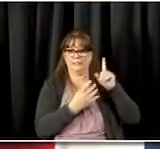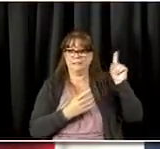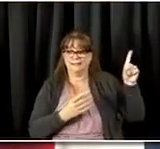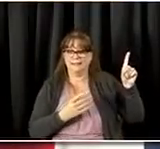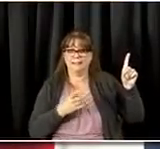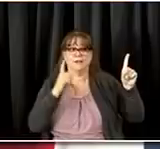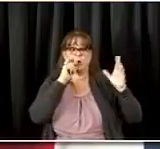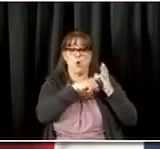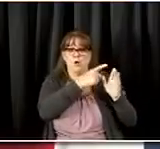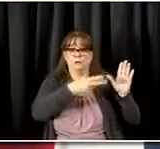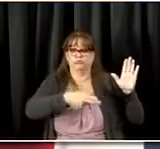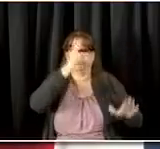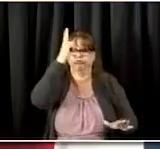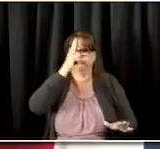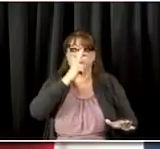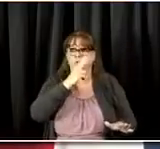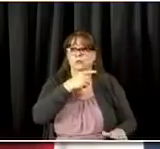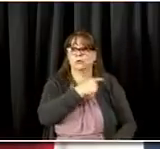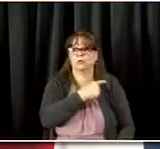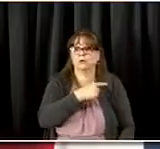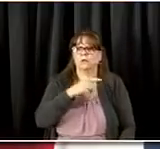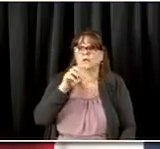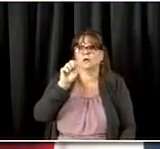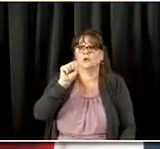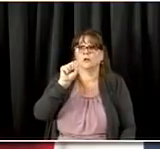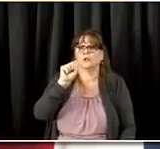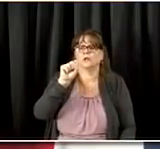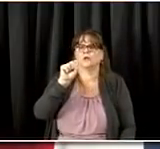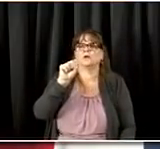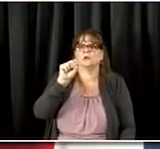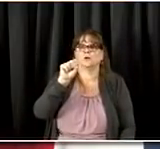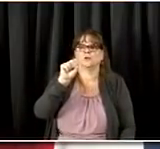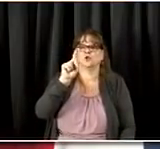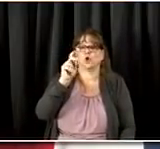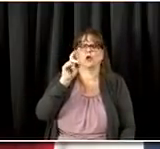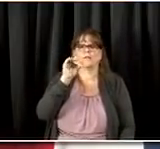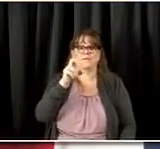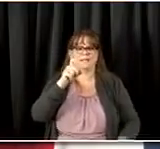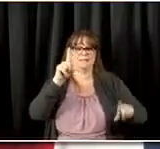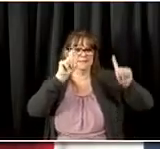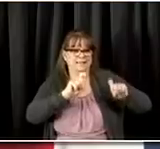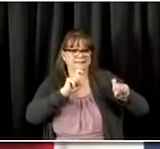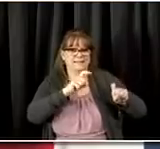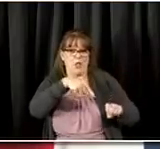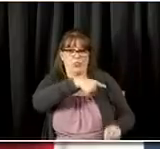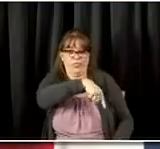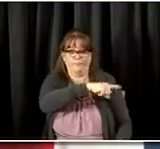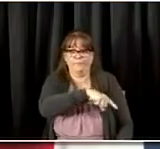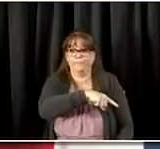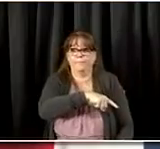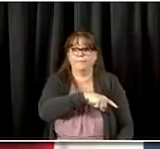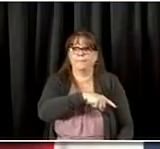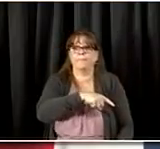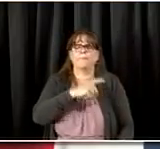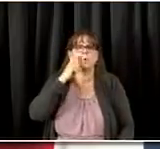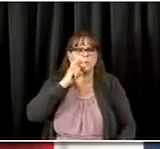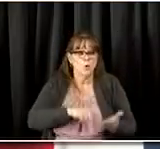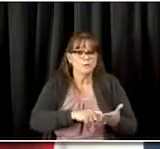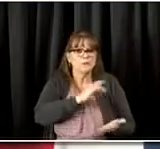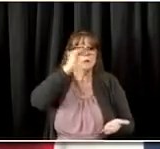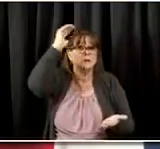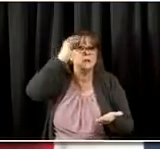the most effective strategy to getting these outbreaks under control and stopping transmission. And second question, how is